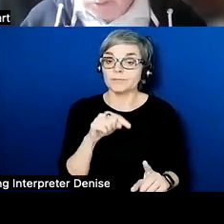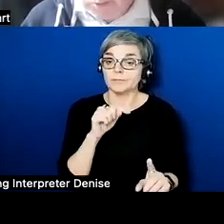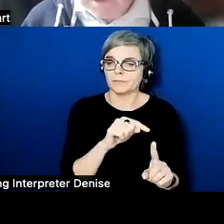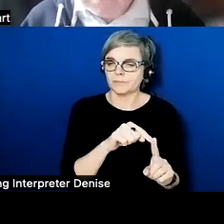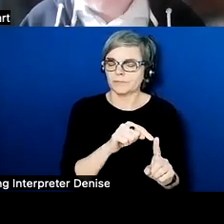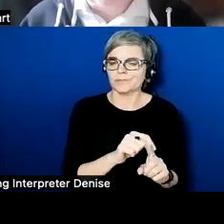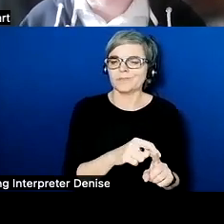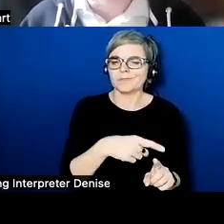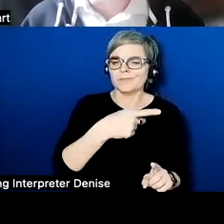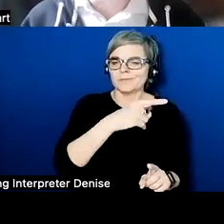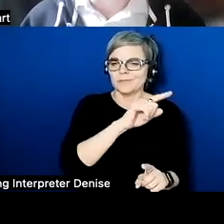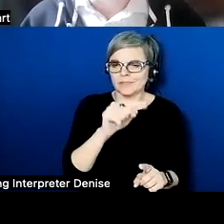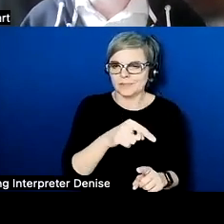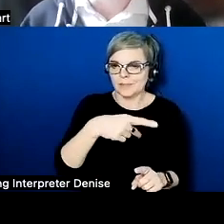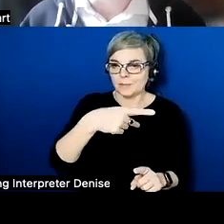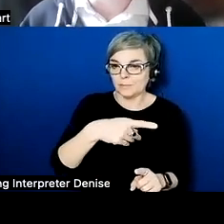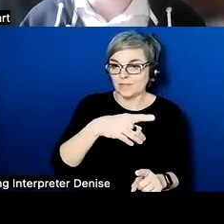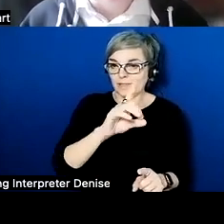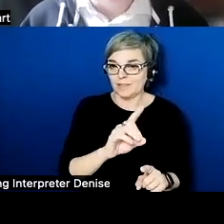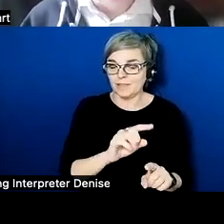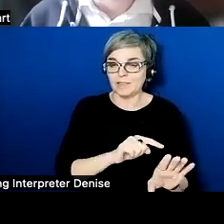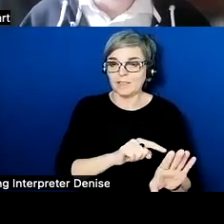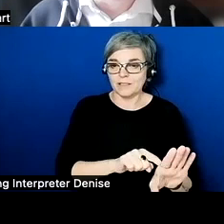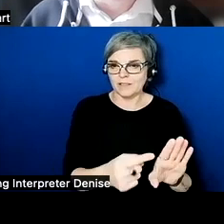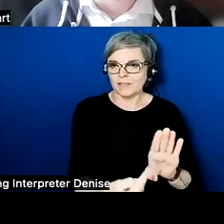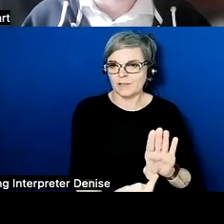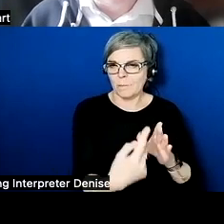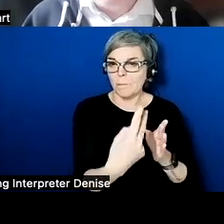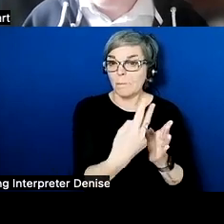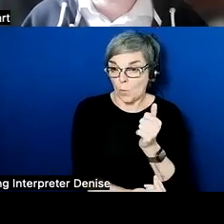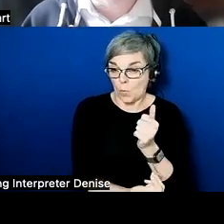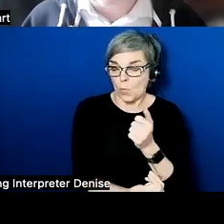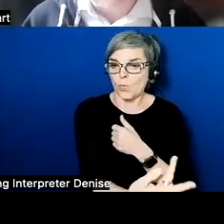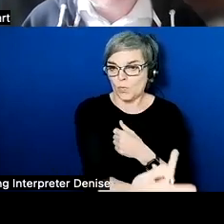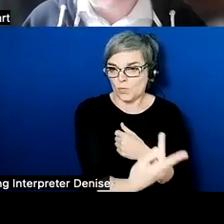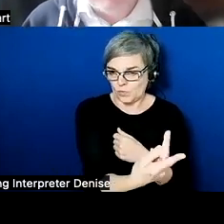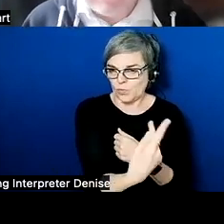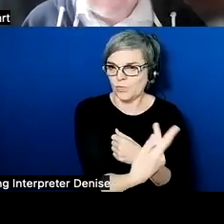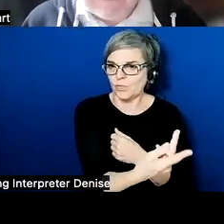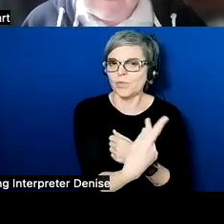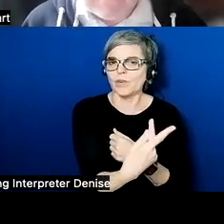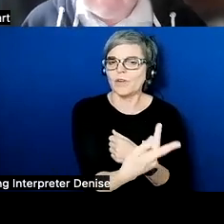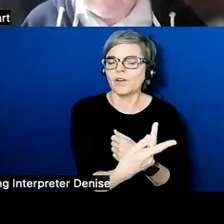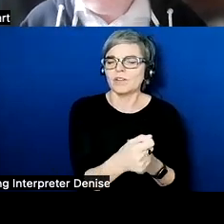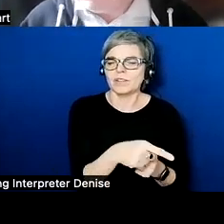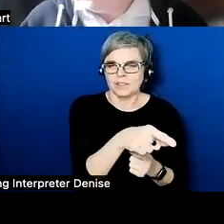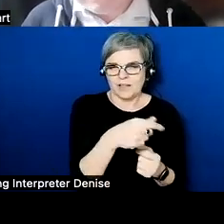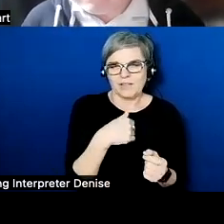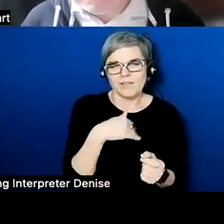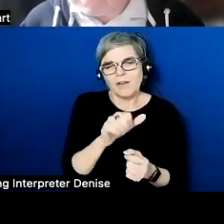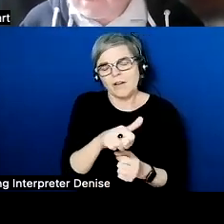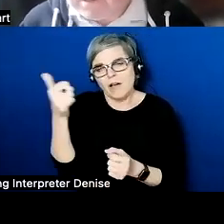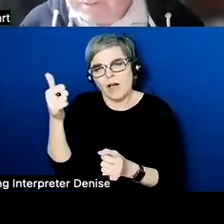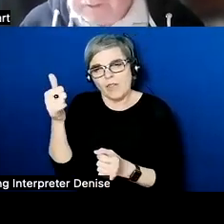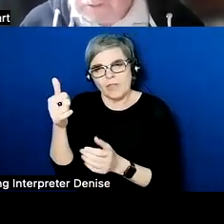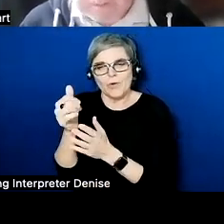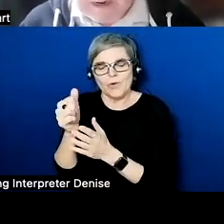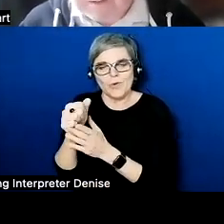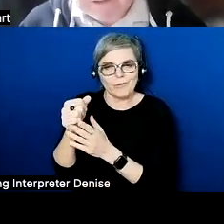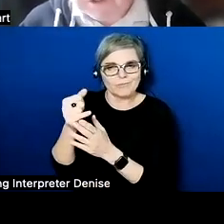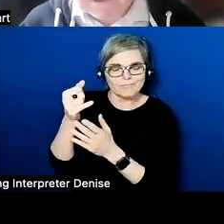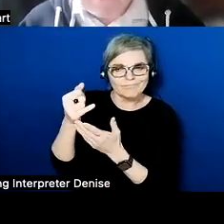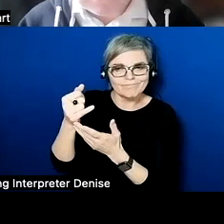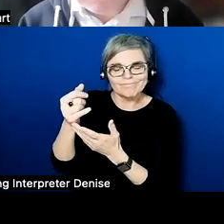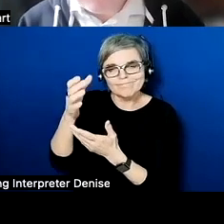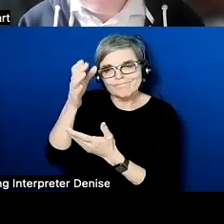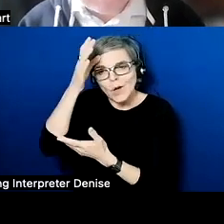double-sided zone of proximal development. And there's a really super writer, not connected with our field, but I